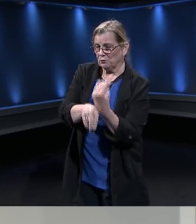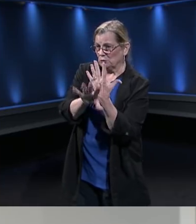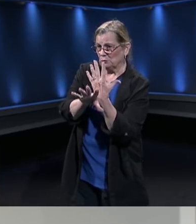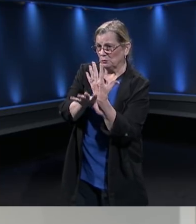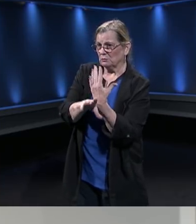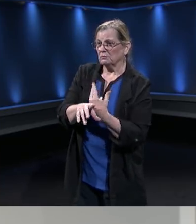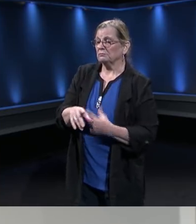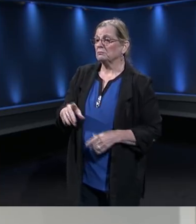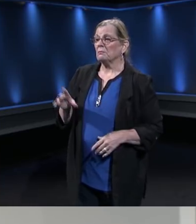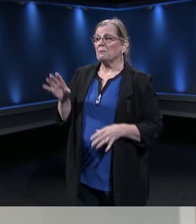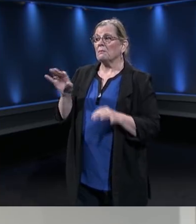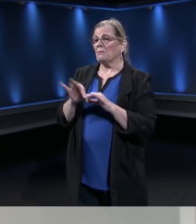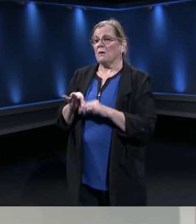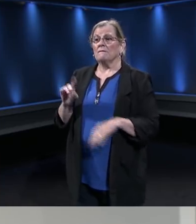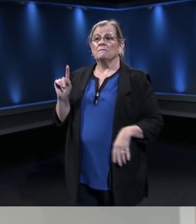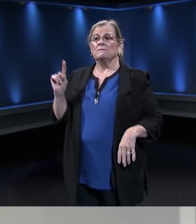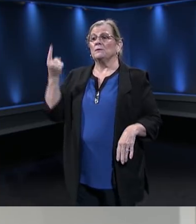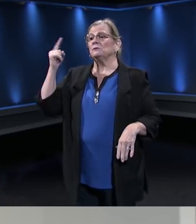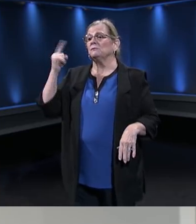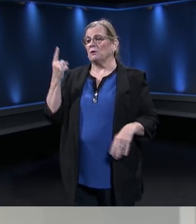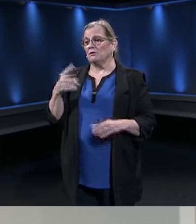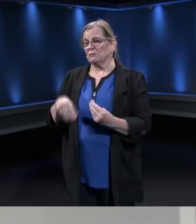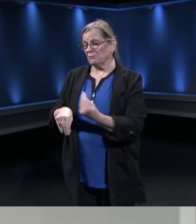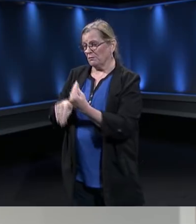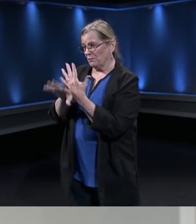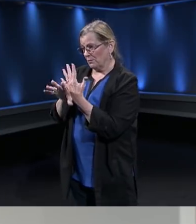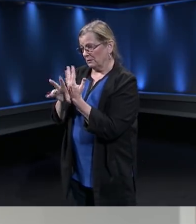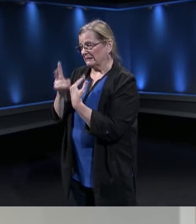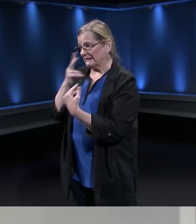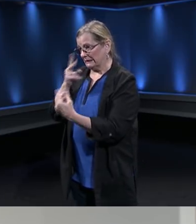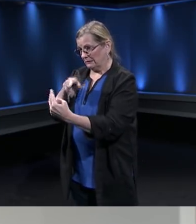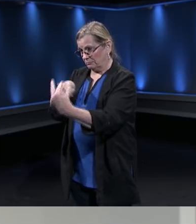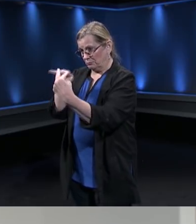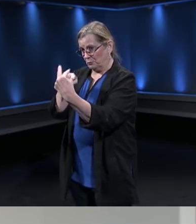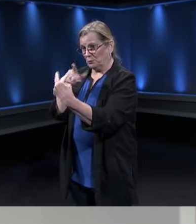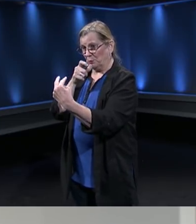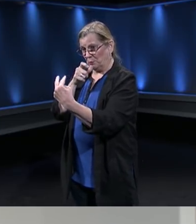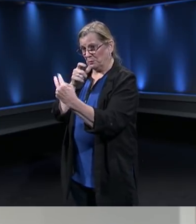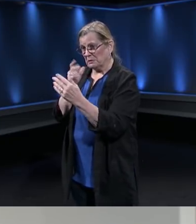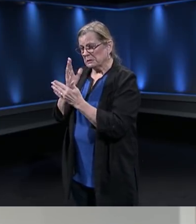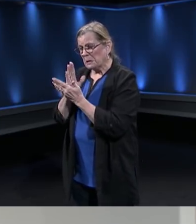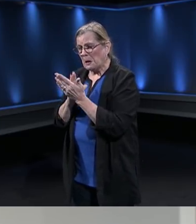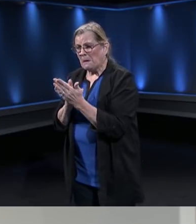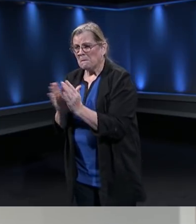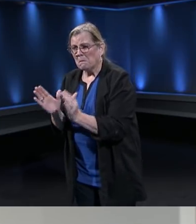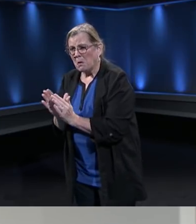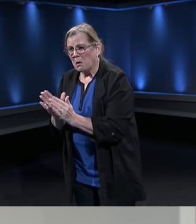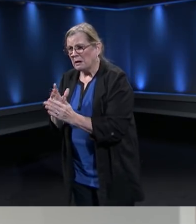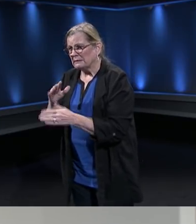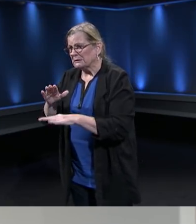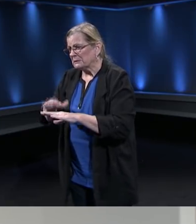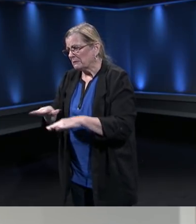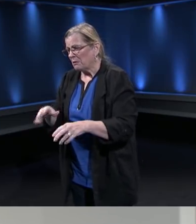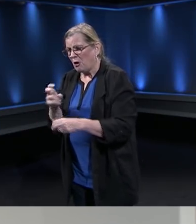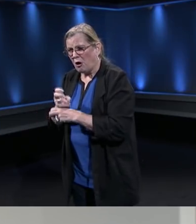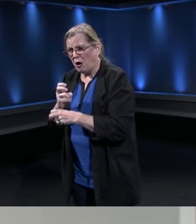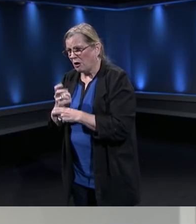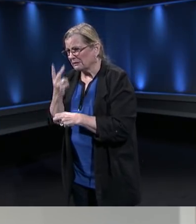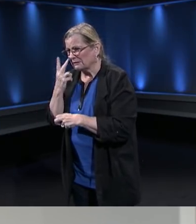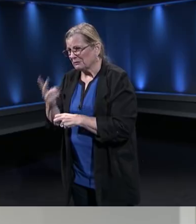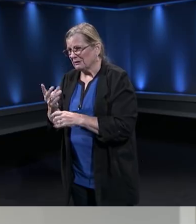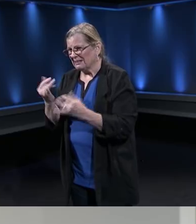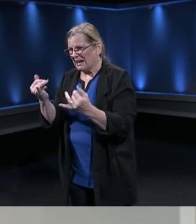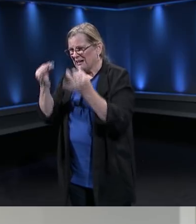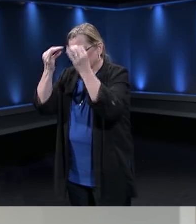to make those strong connections virtually, and then we are focused on figuring out appropriate ways as